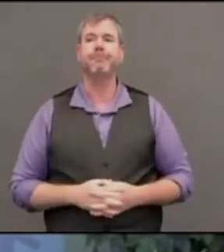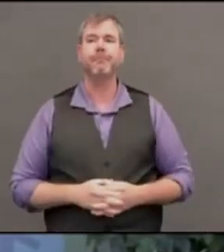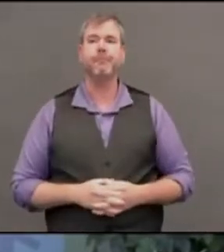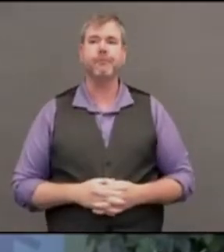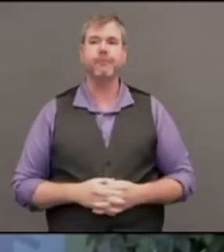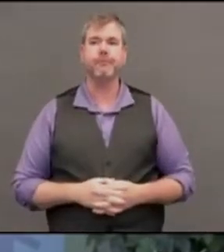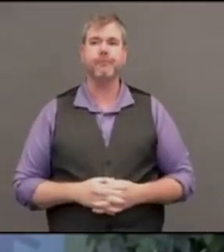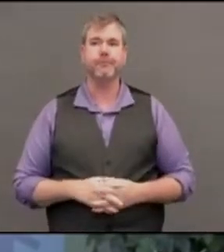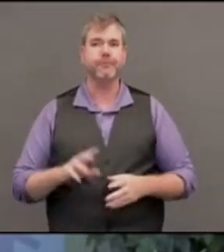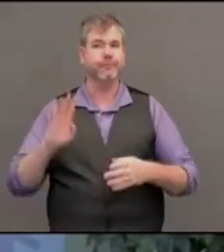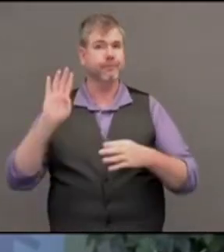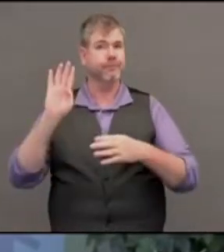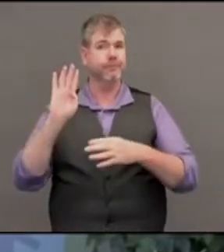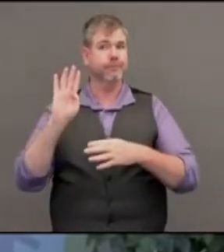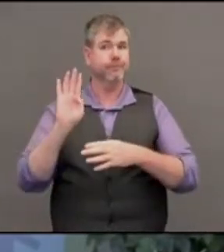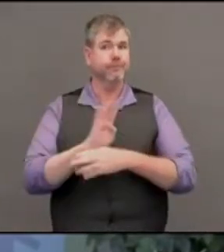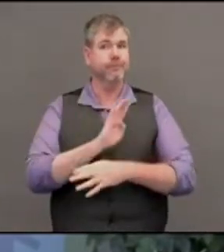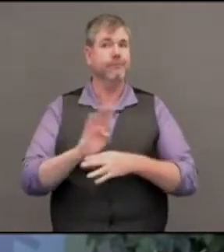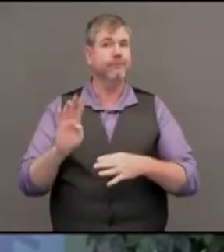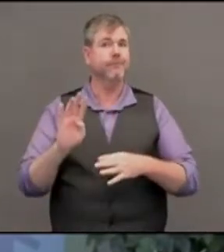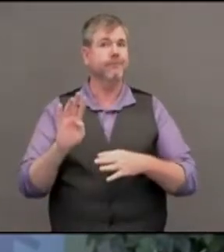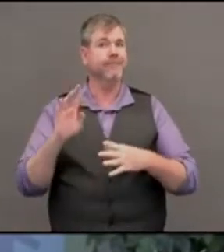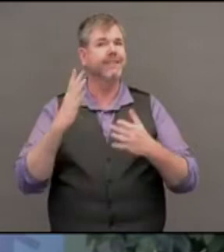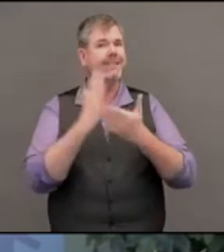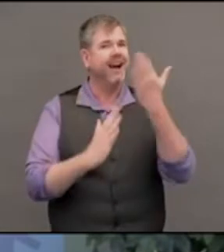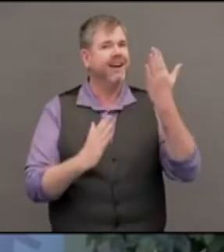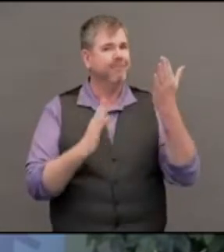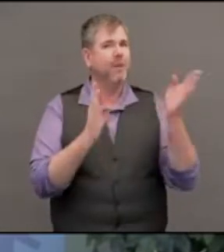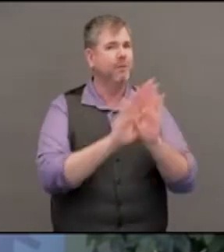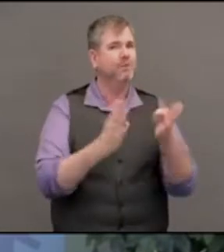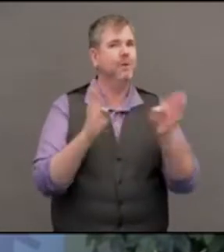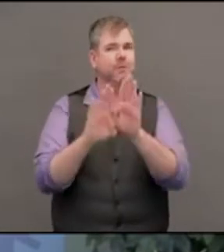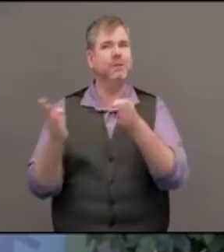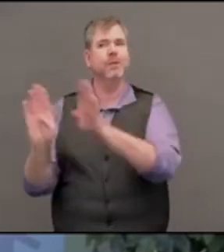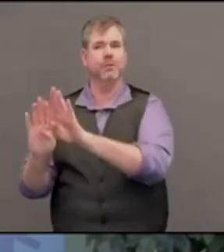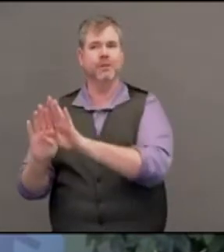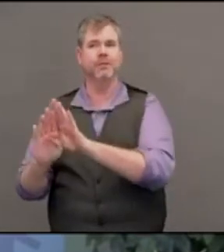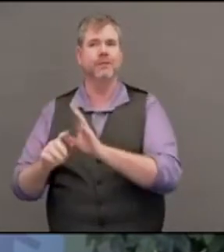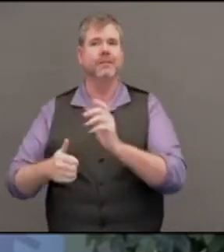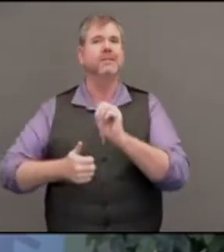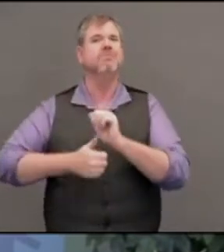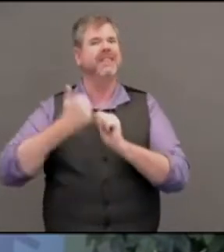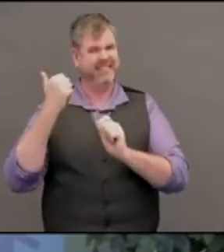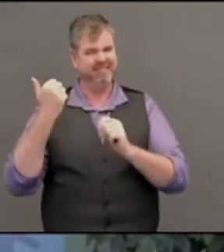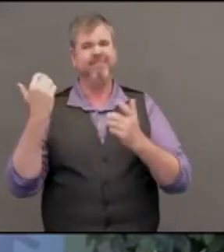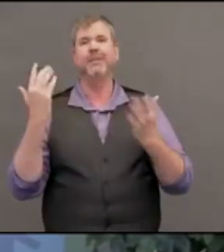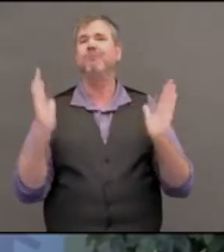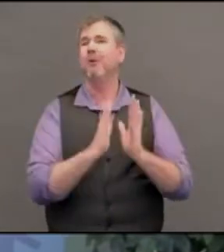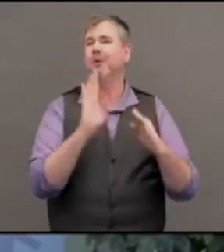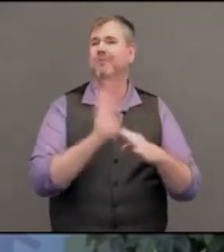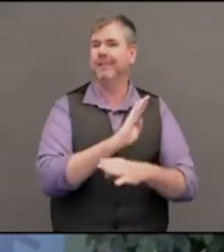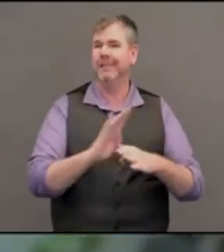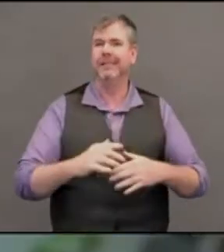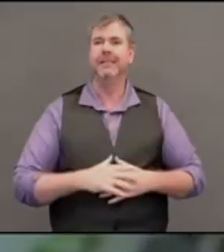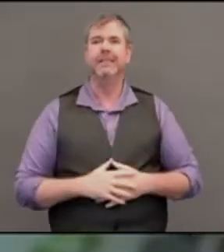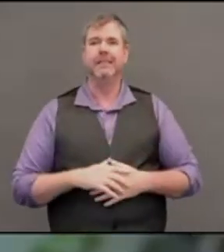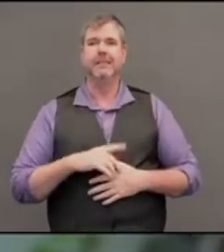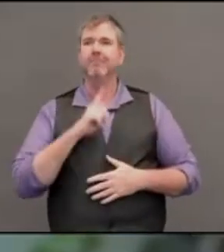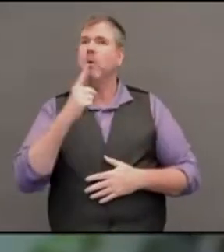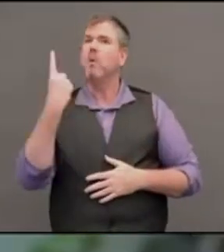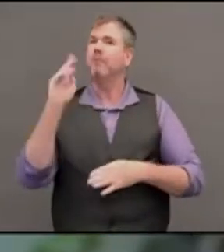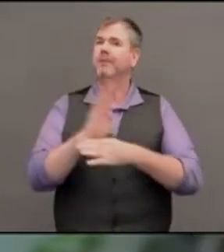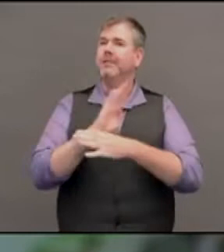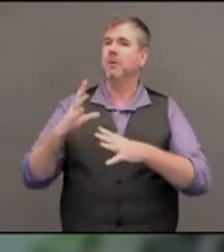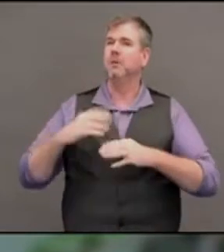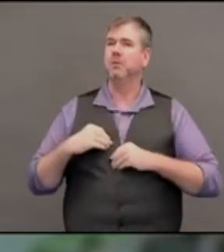have been closed for some time now, and mainly the small businesses. I think one of the business owners that you all talked to when I went out, they